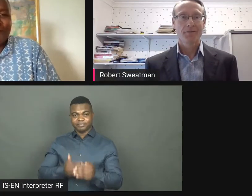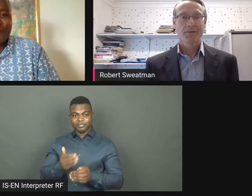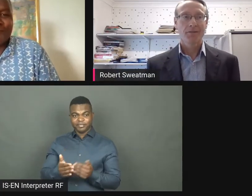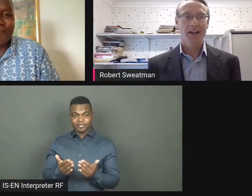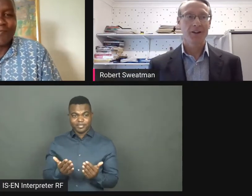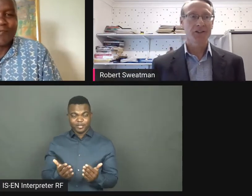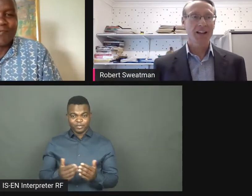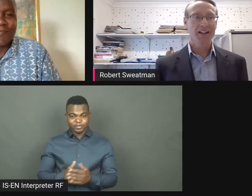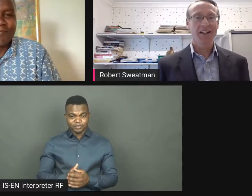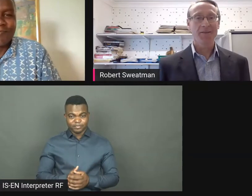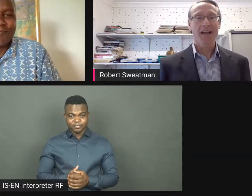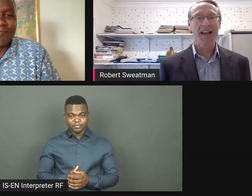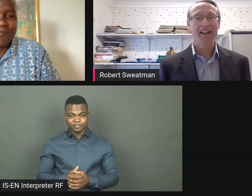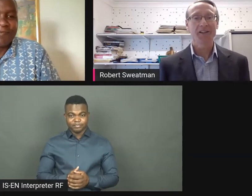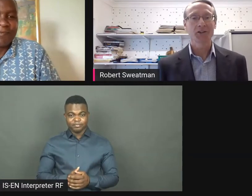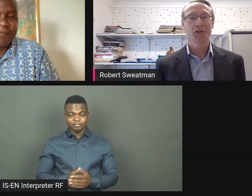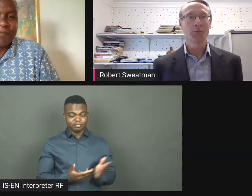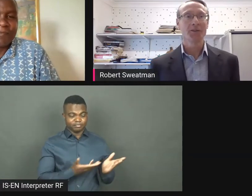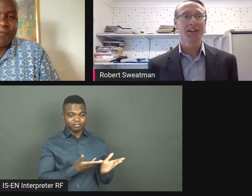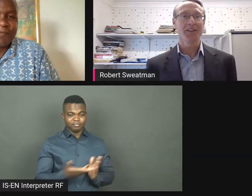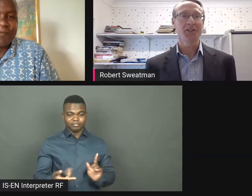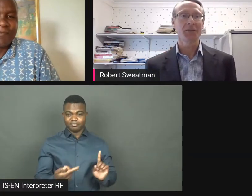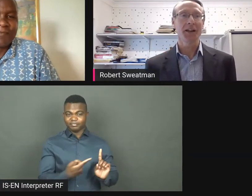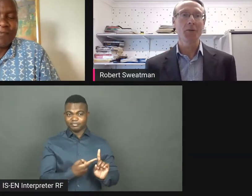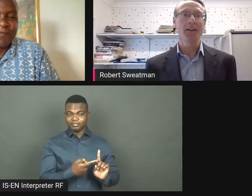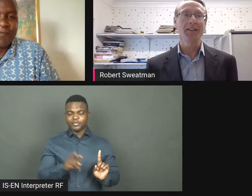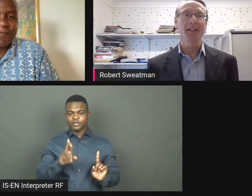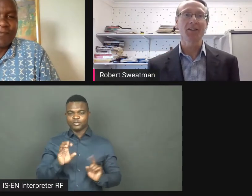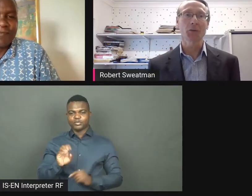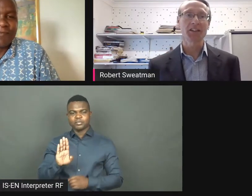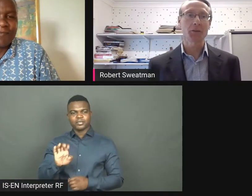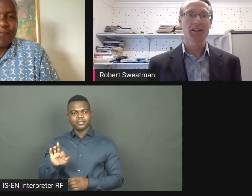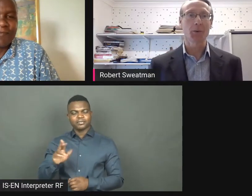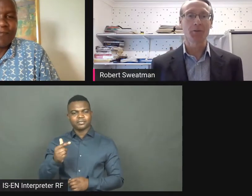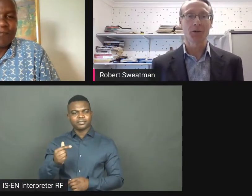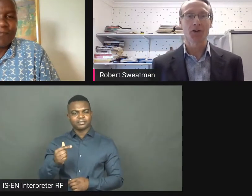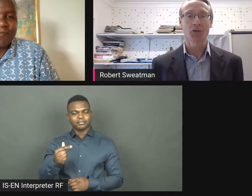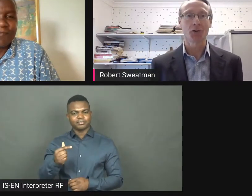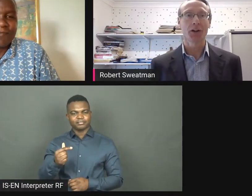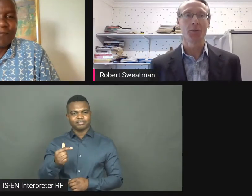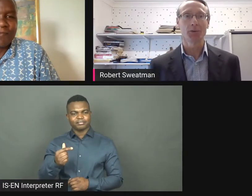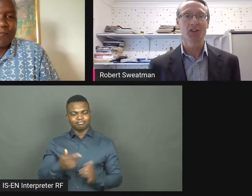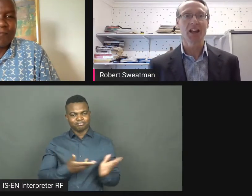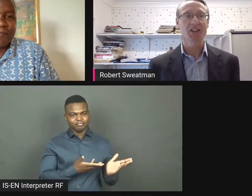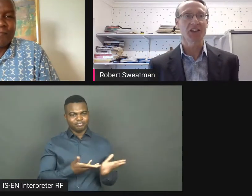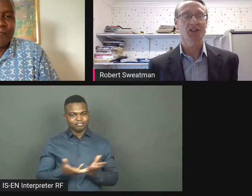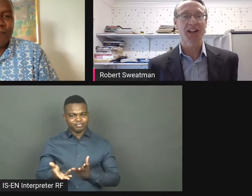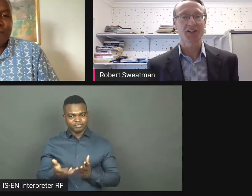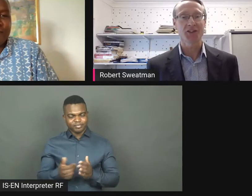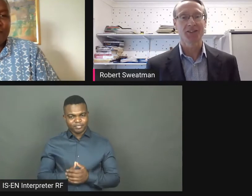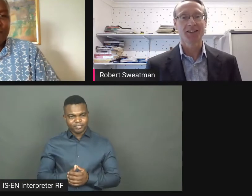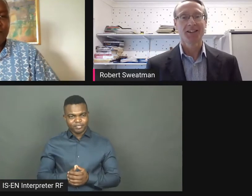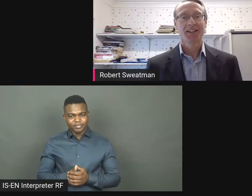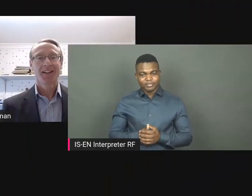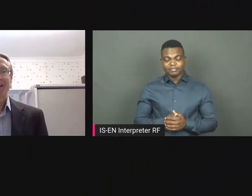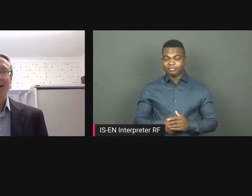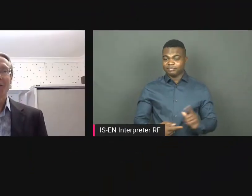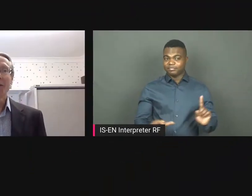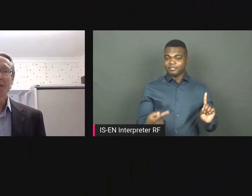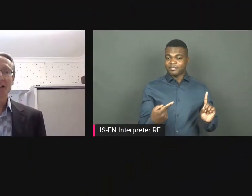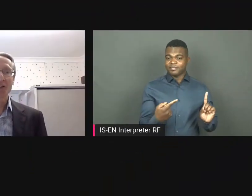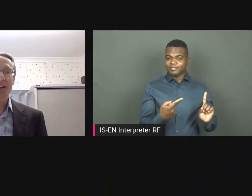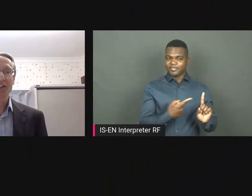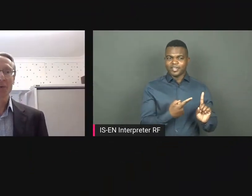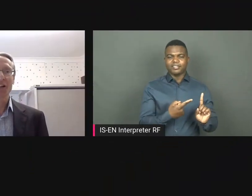you. Thank you, Stanley, and it's a real privilege to be opening this 2021 virtual Global CHS Exchange.